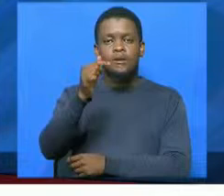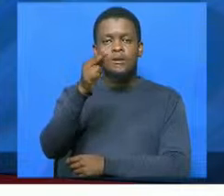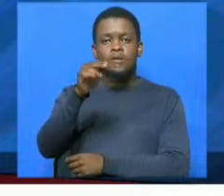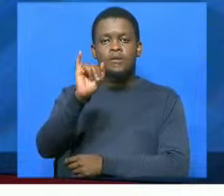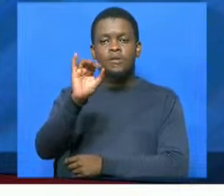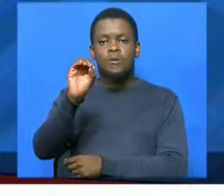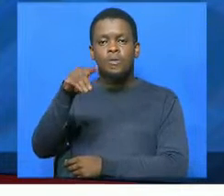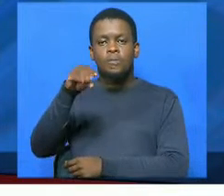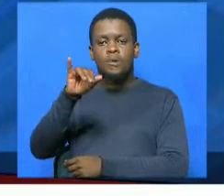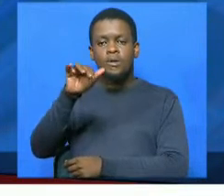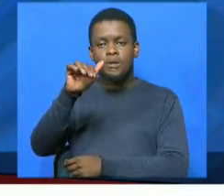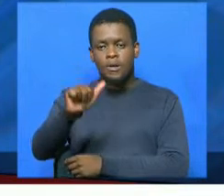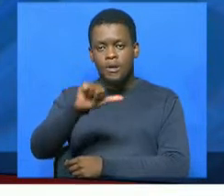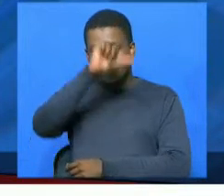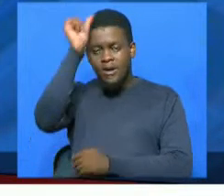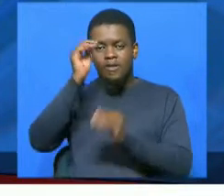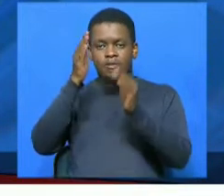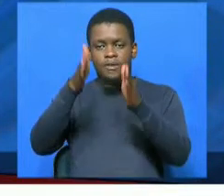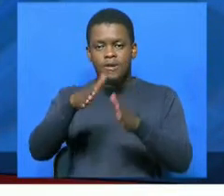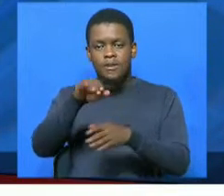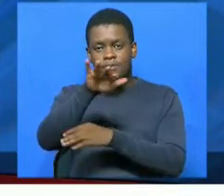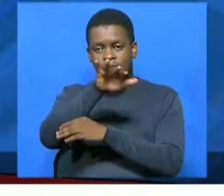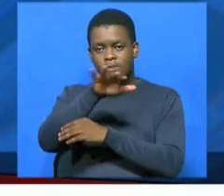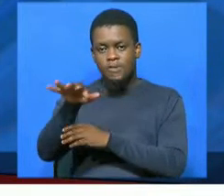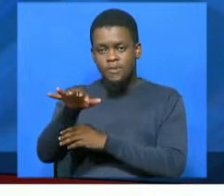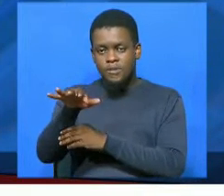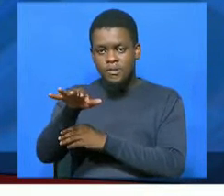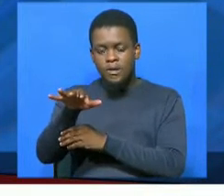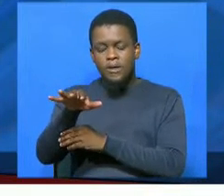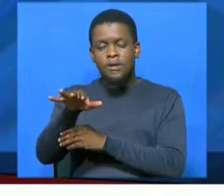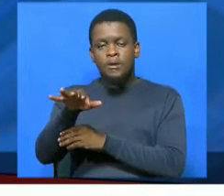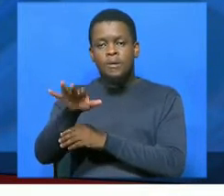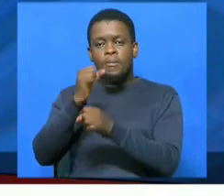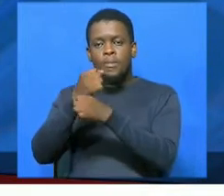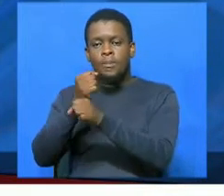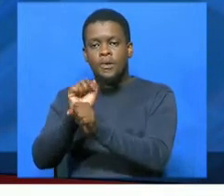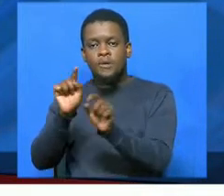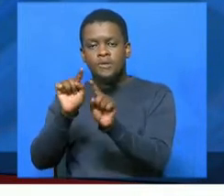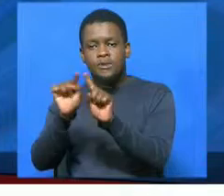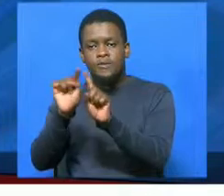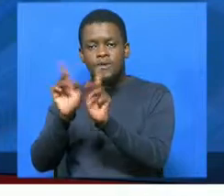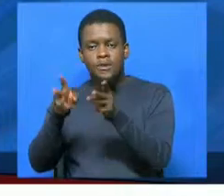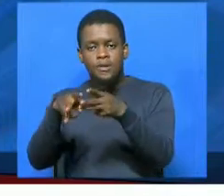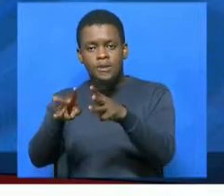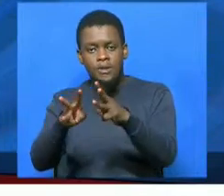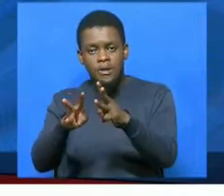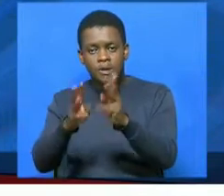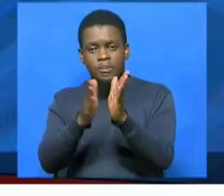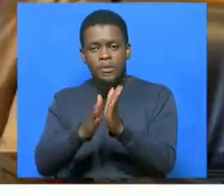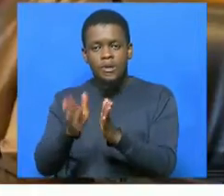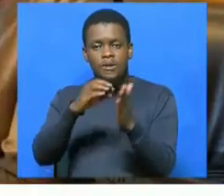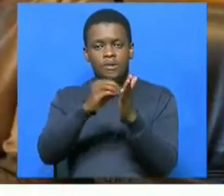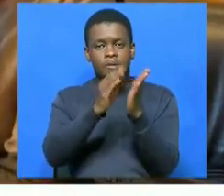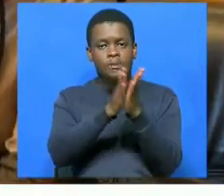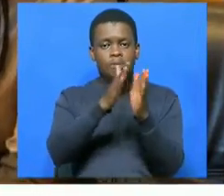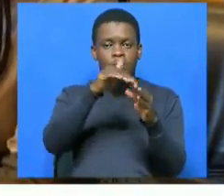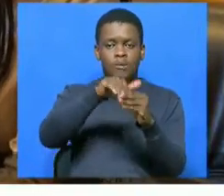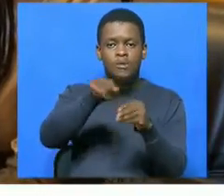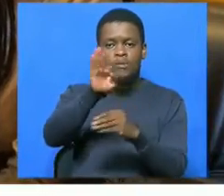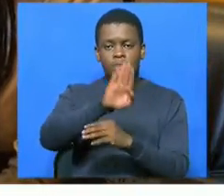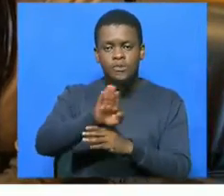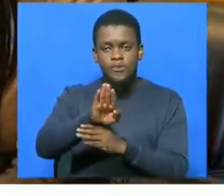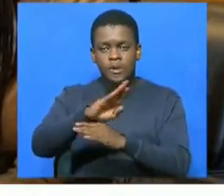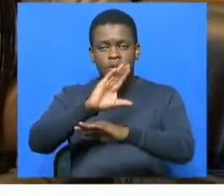leading investment companies, Africa 50, says it is exploring areas of investment in Botswana and across the continent. The